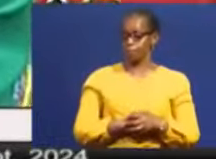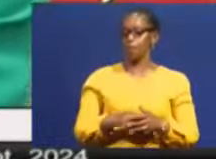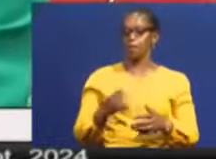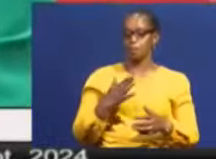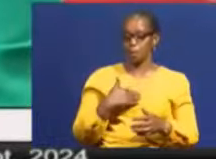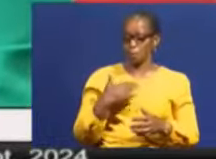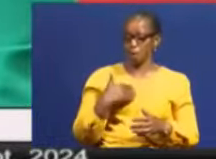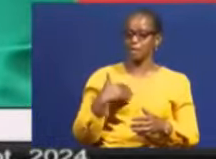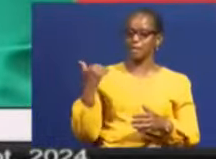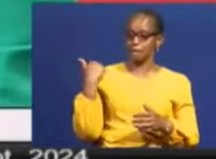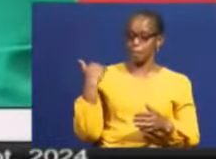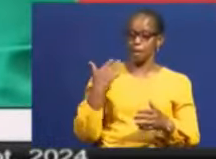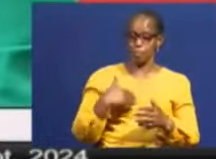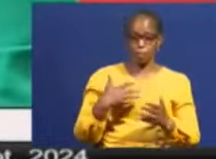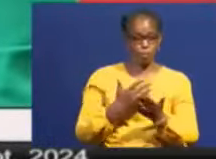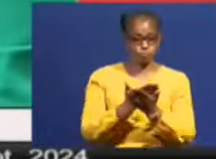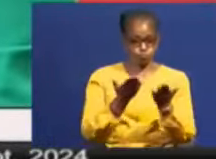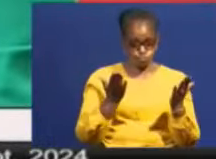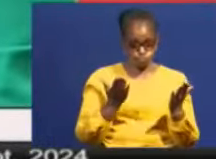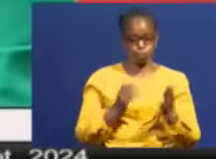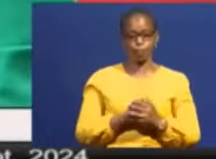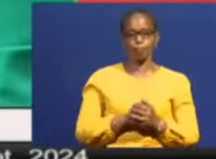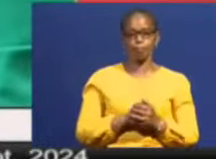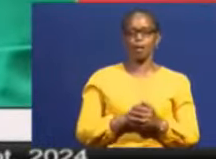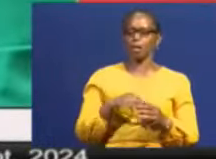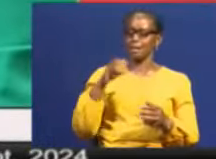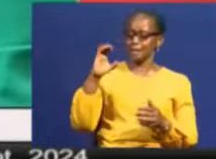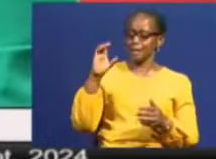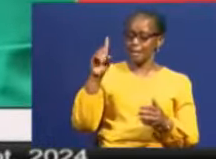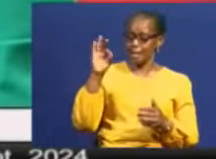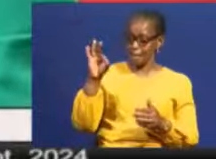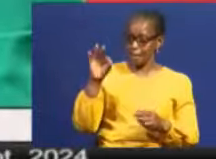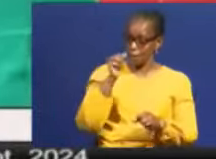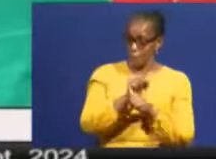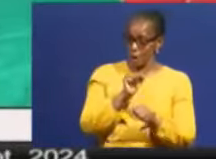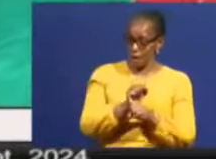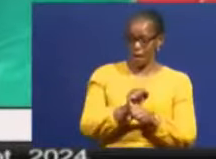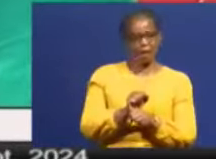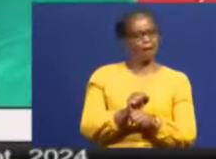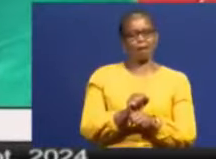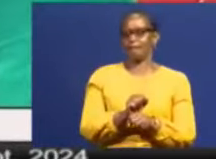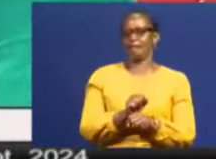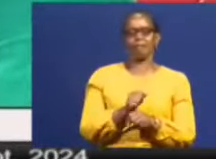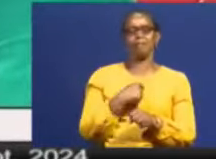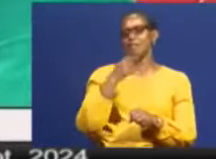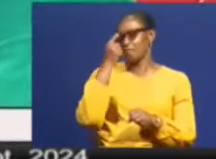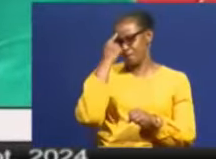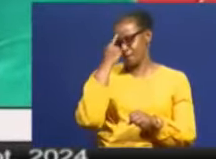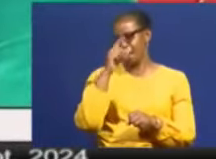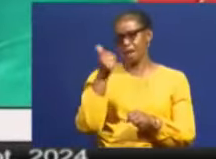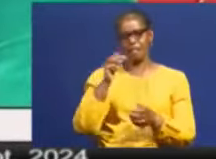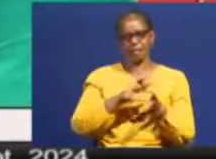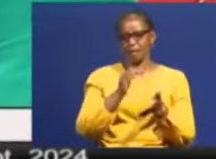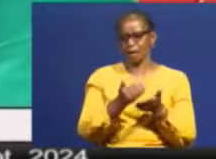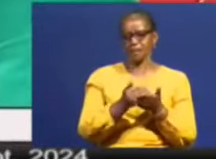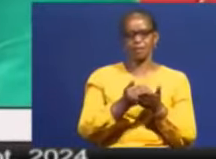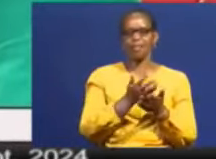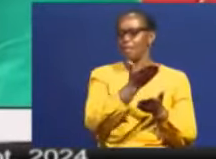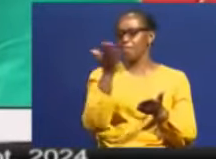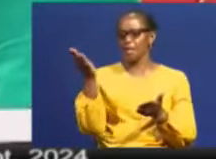people that what CDF is doing in this country, I doubt if there is another fund which is doing what CDF is